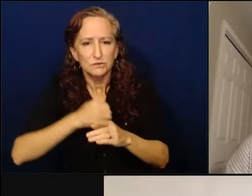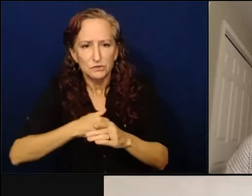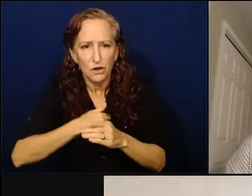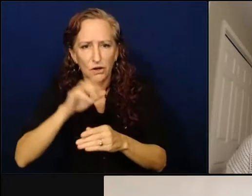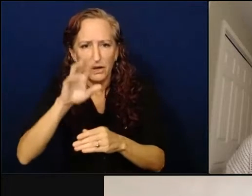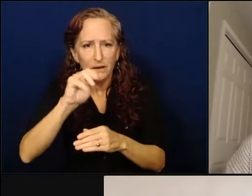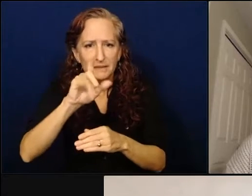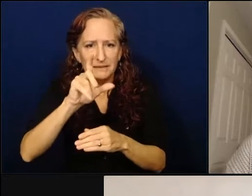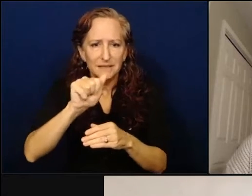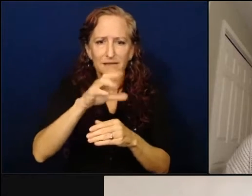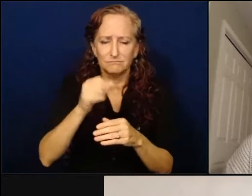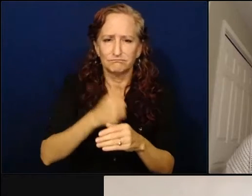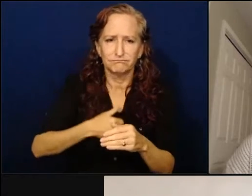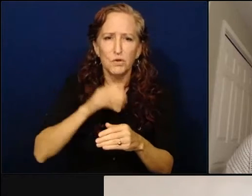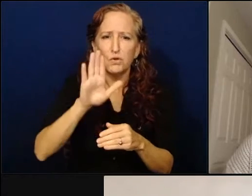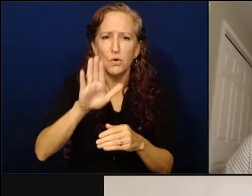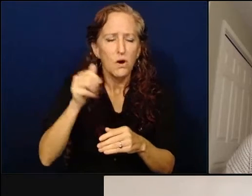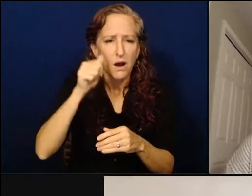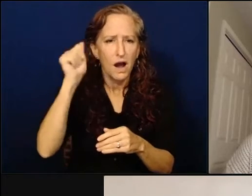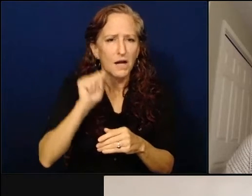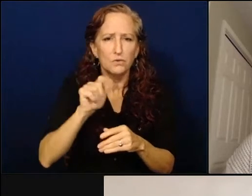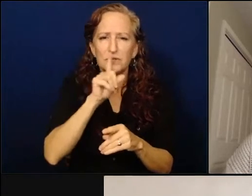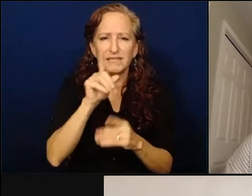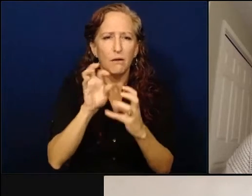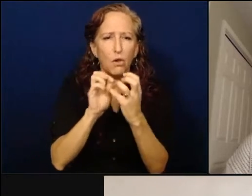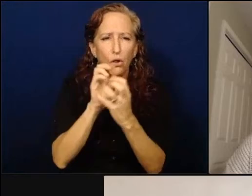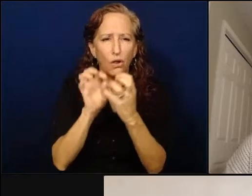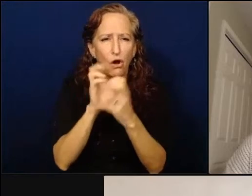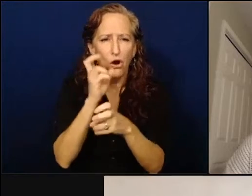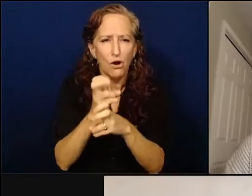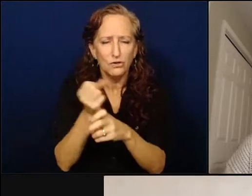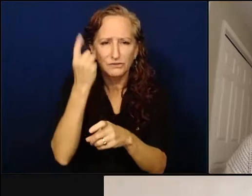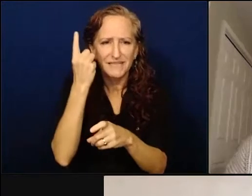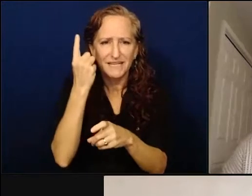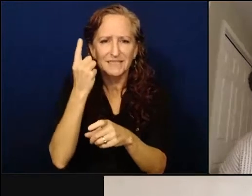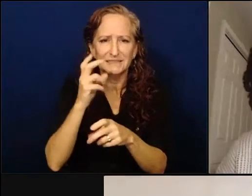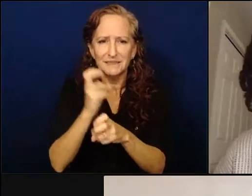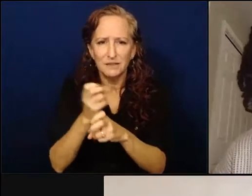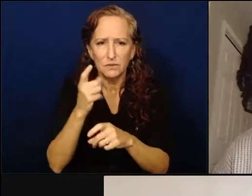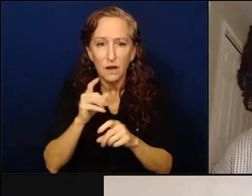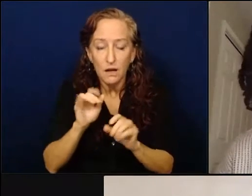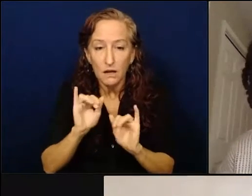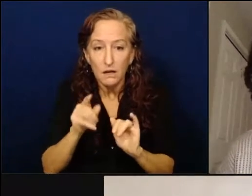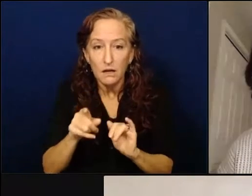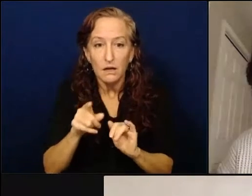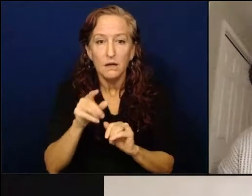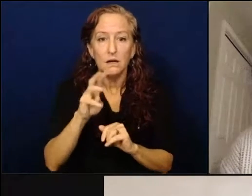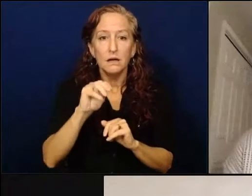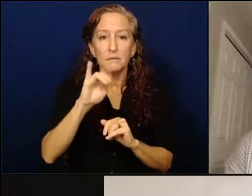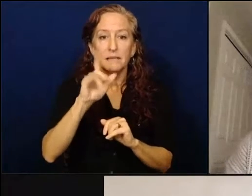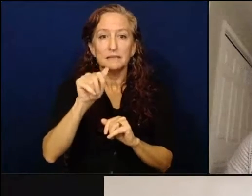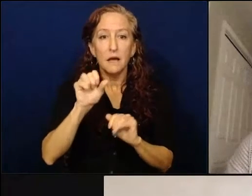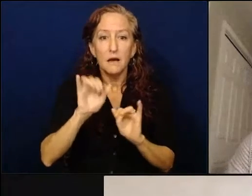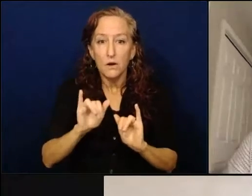Melissa. Sorry, super apologize, but your audio is really garbled, and we can't hear you. So okay, it's really hard.